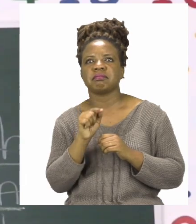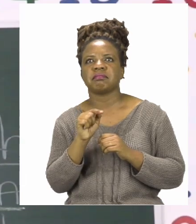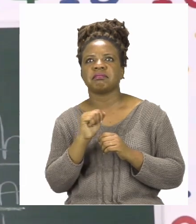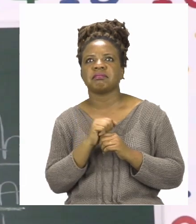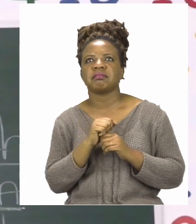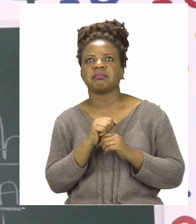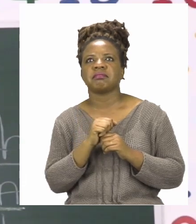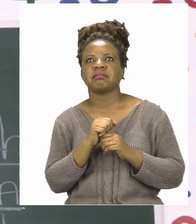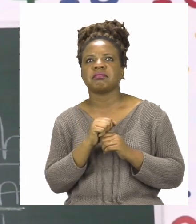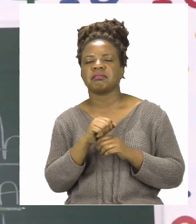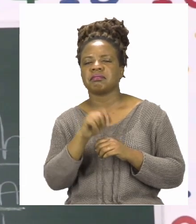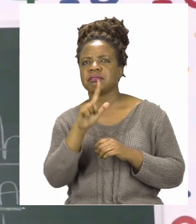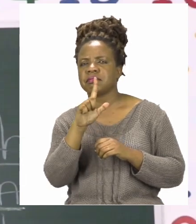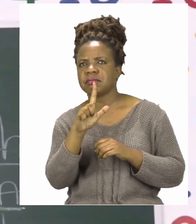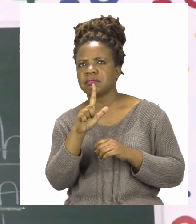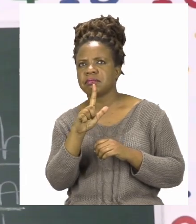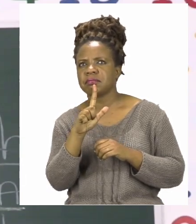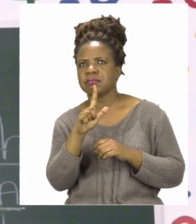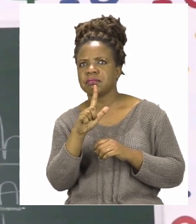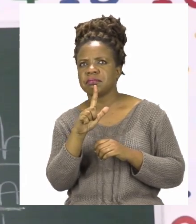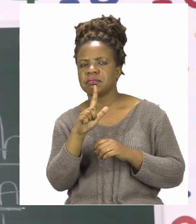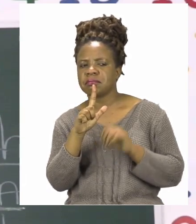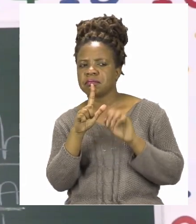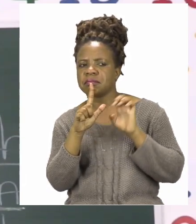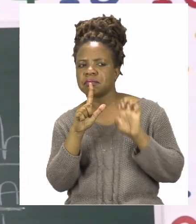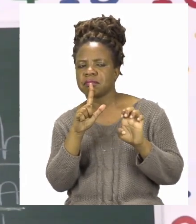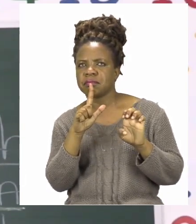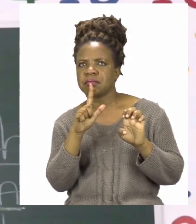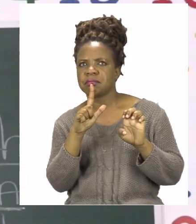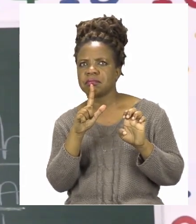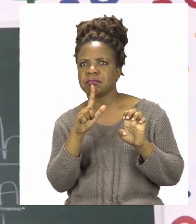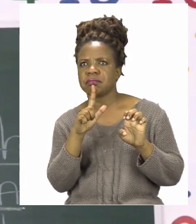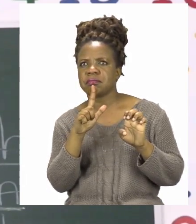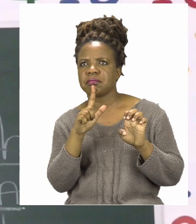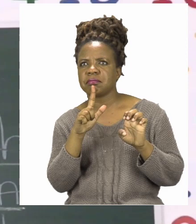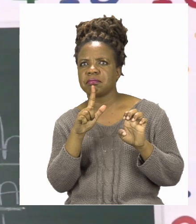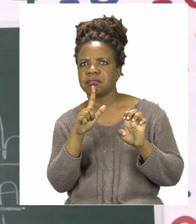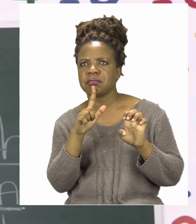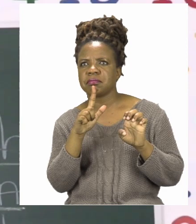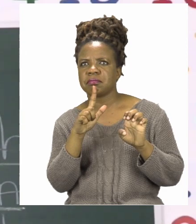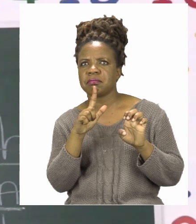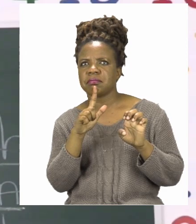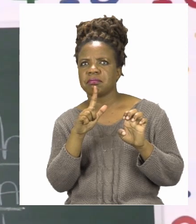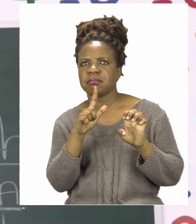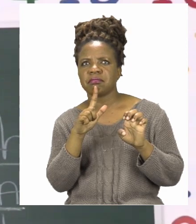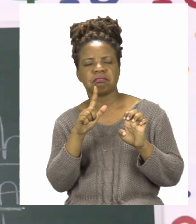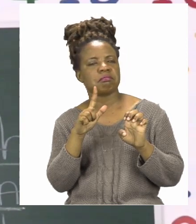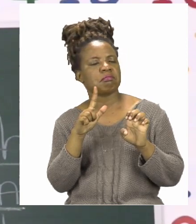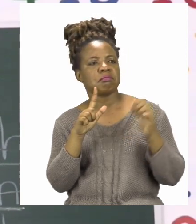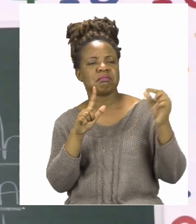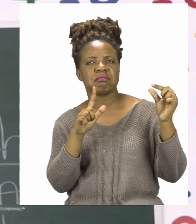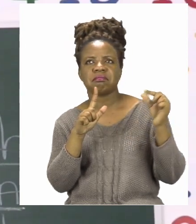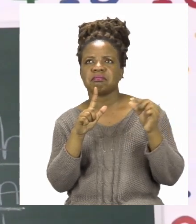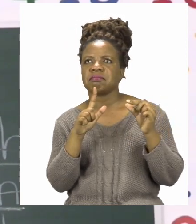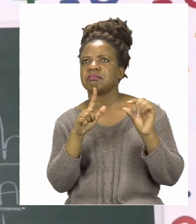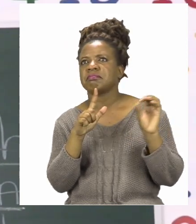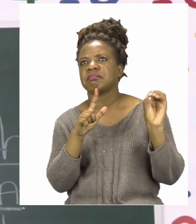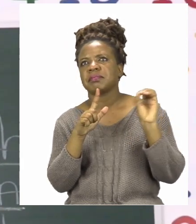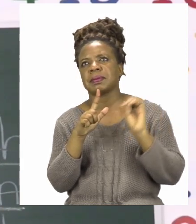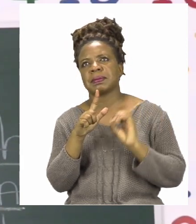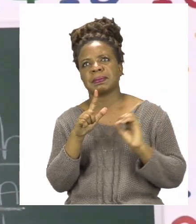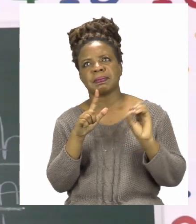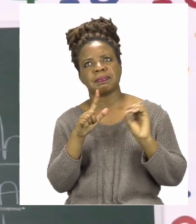We have this O that has an E at the end, the L, but then there's no G, it is a